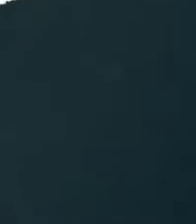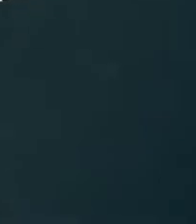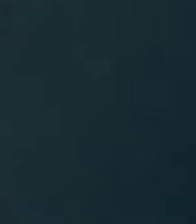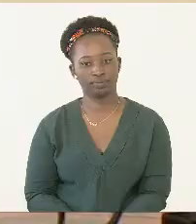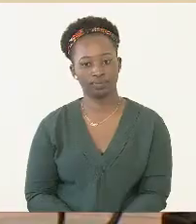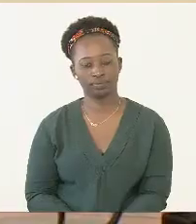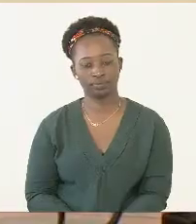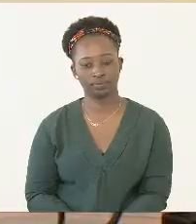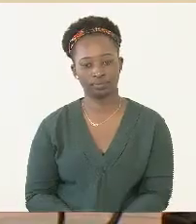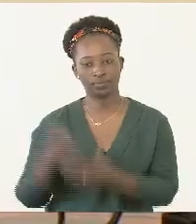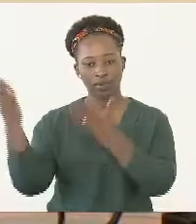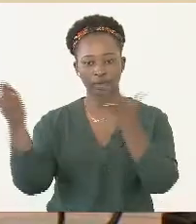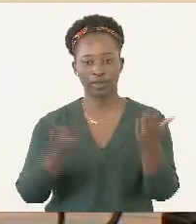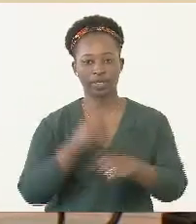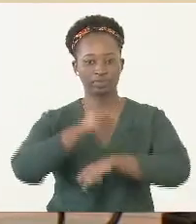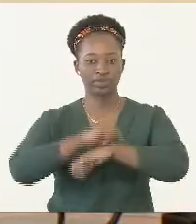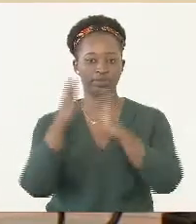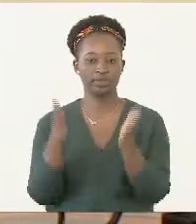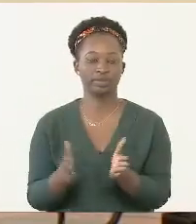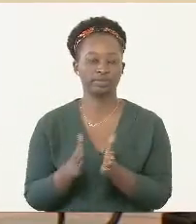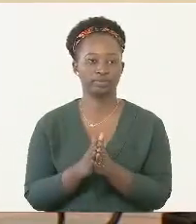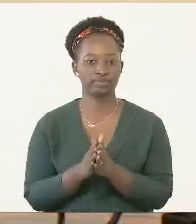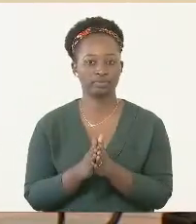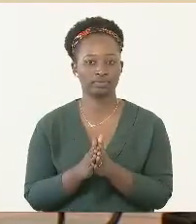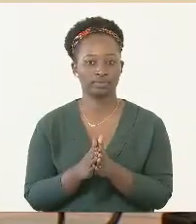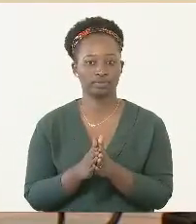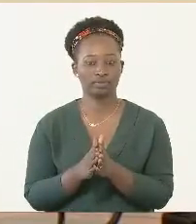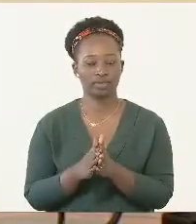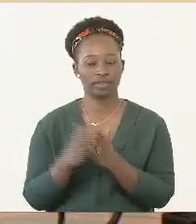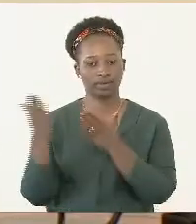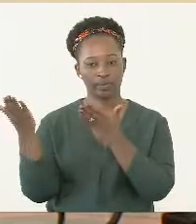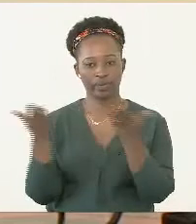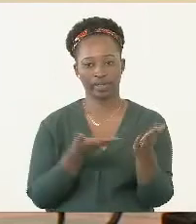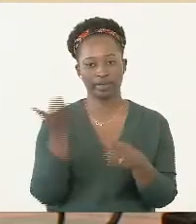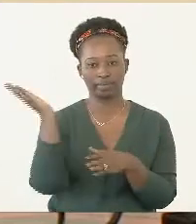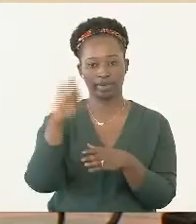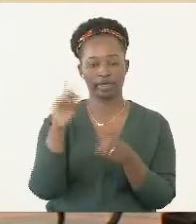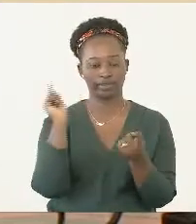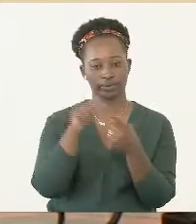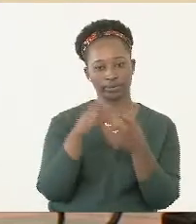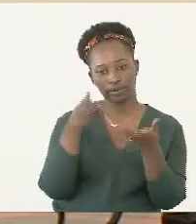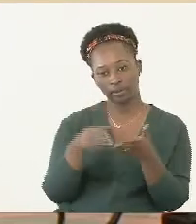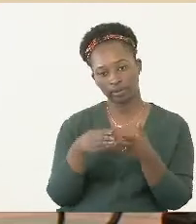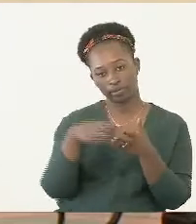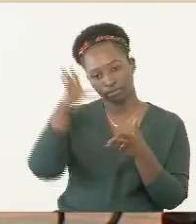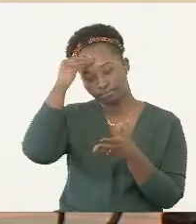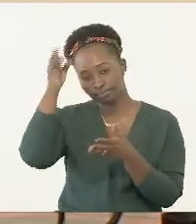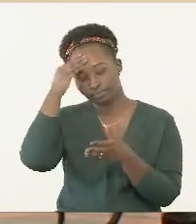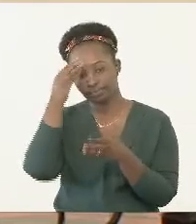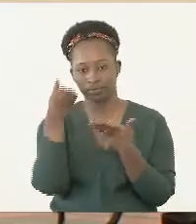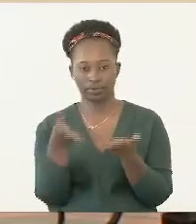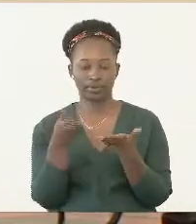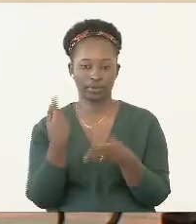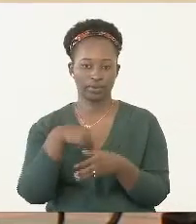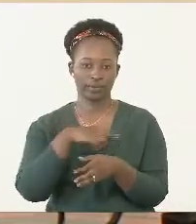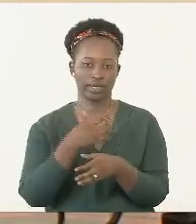Board. Welcome viewers, welcome back again to the series of these lessons we've been